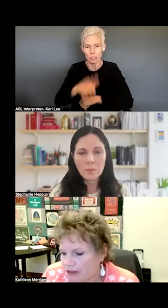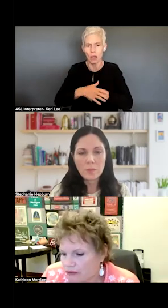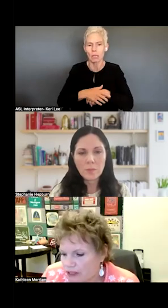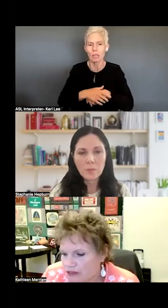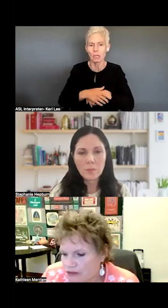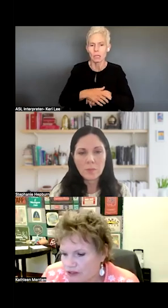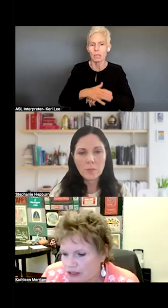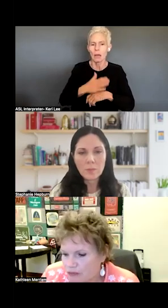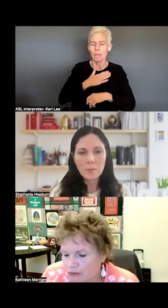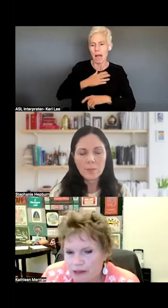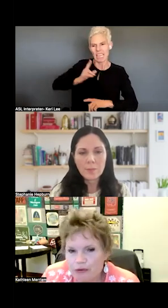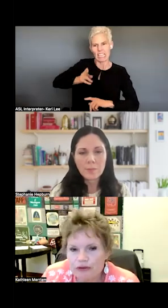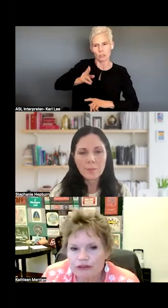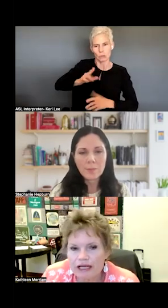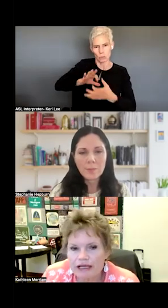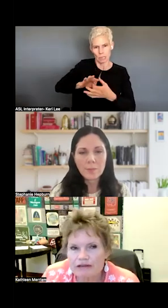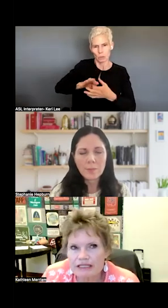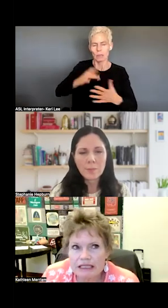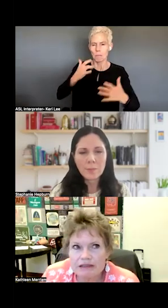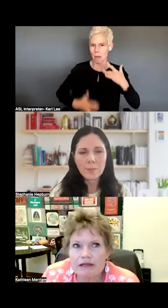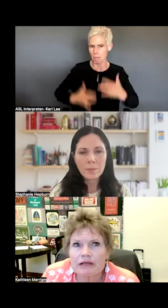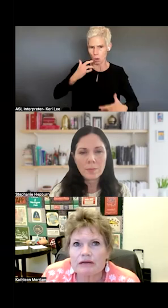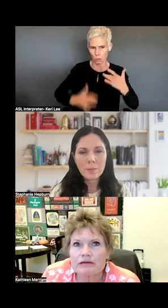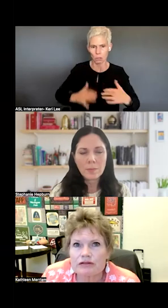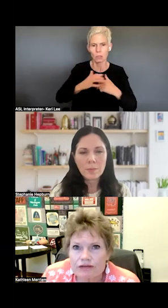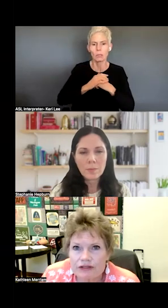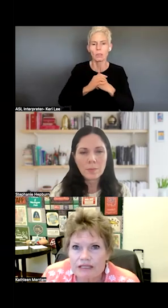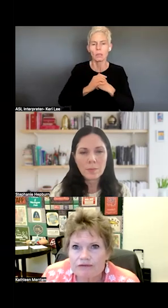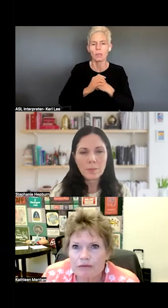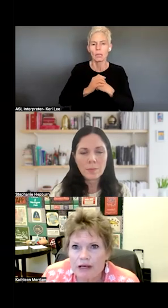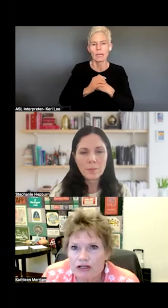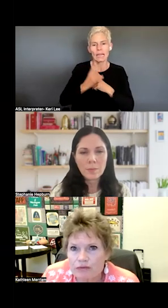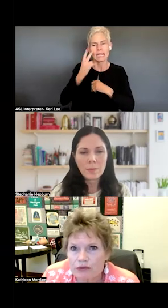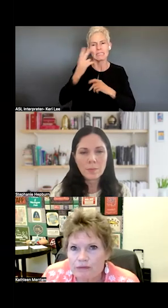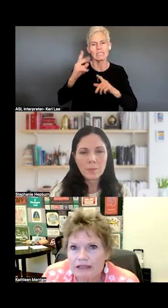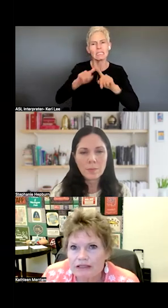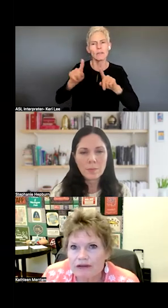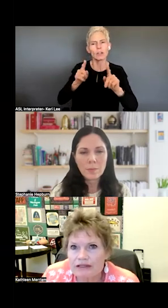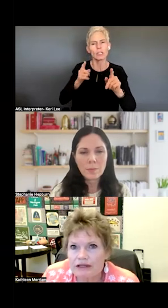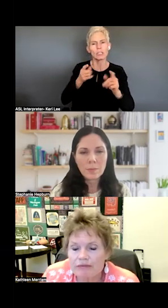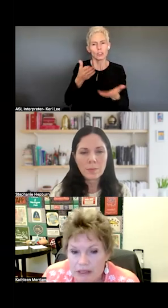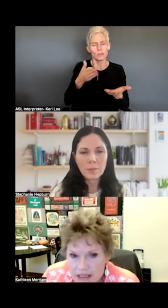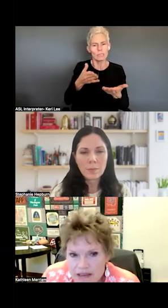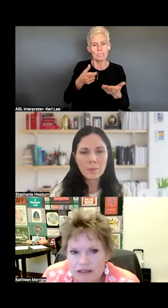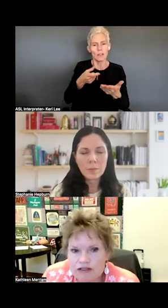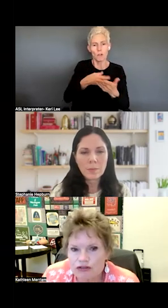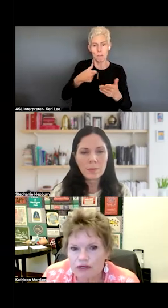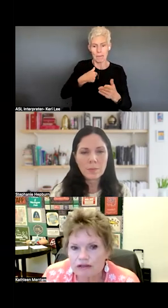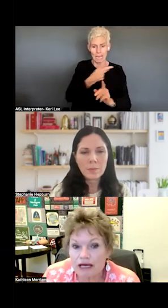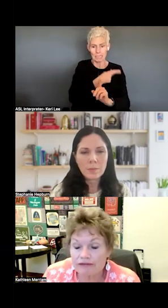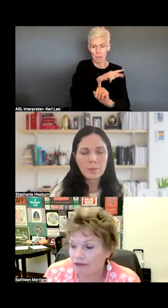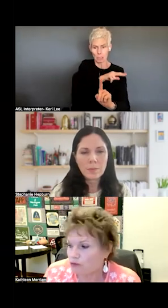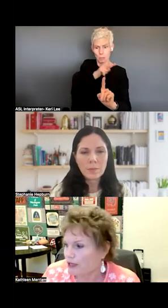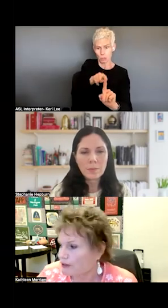basically my own history with bipolar and seeing services from a patient perspective has led me into